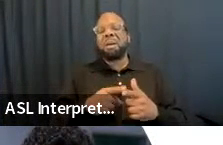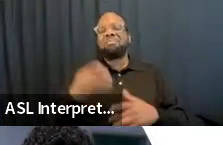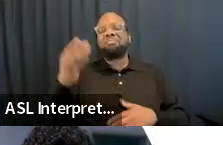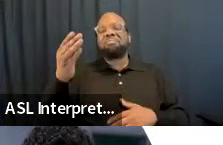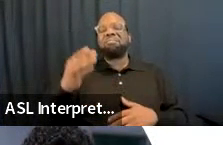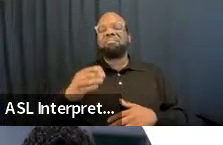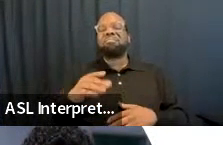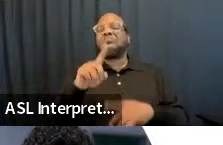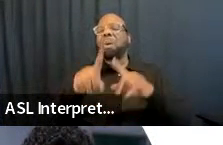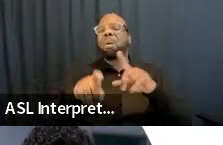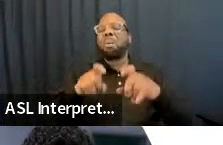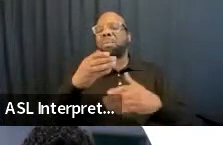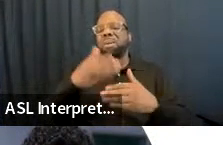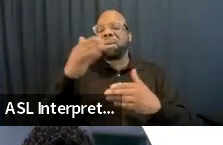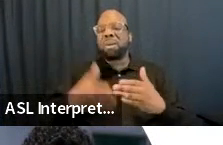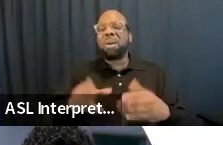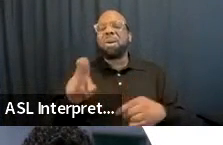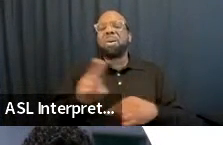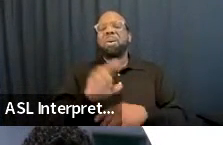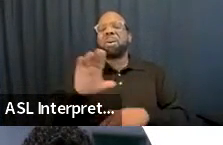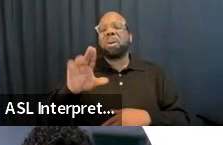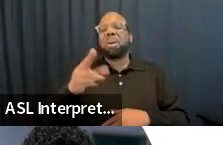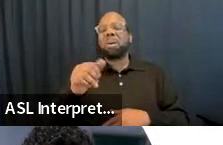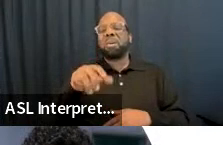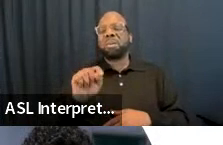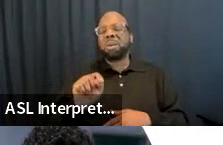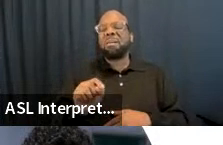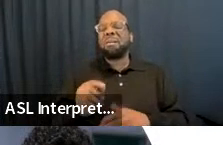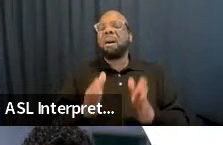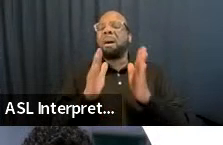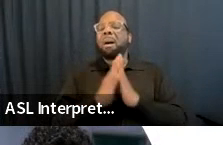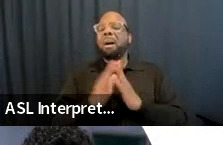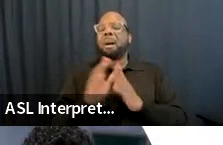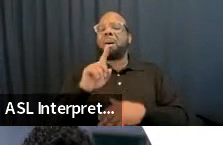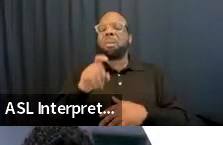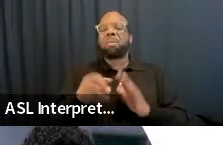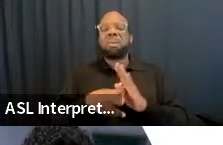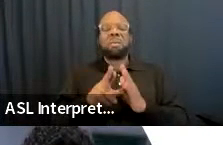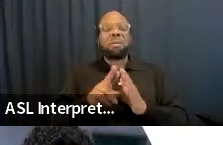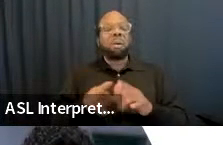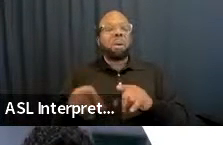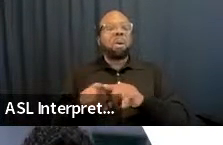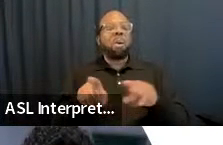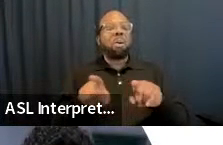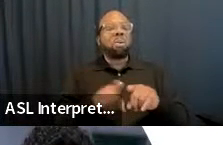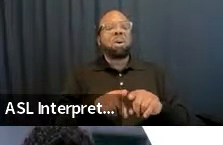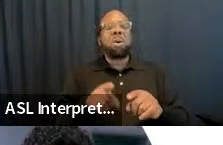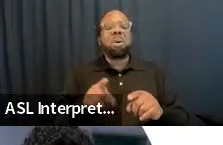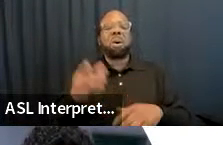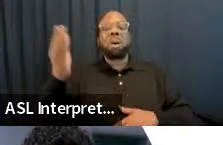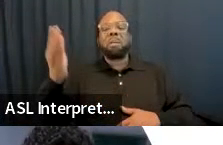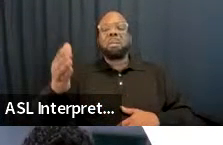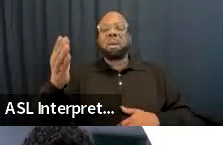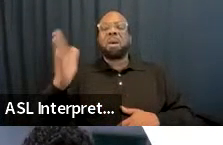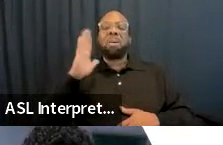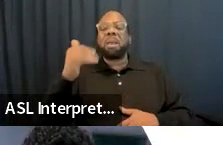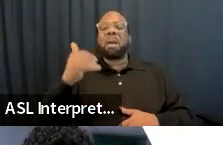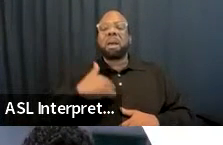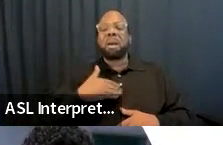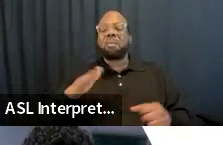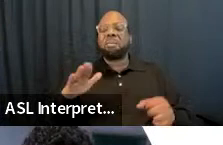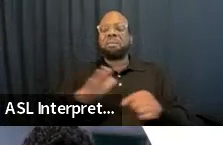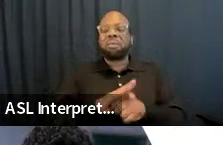please feel free to use the chat function as questions occur to you. We'll also be making this presentation available in its entirety